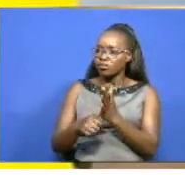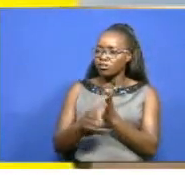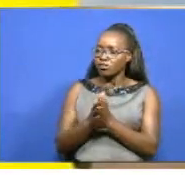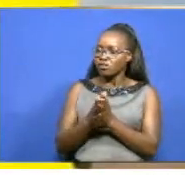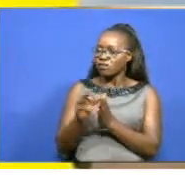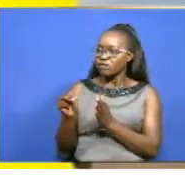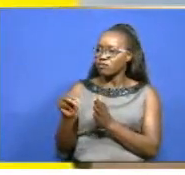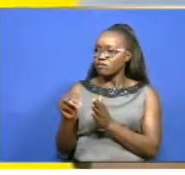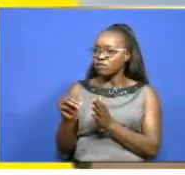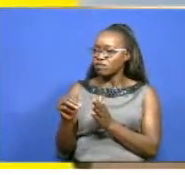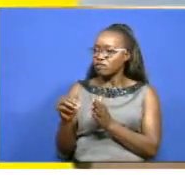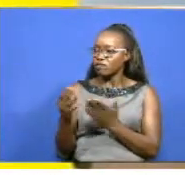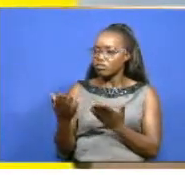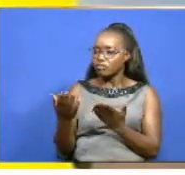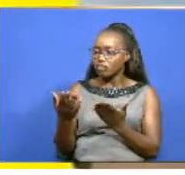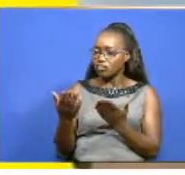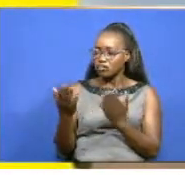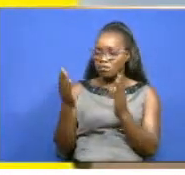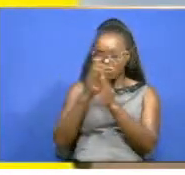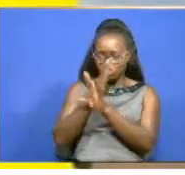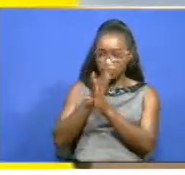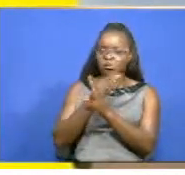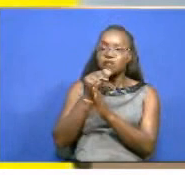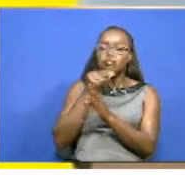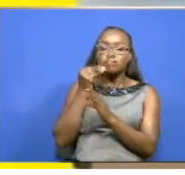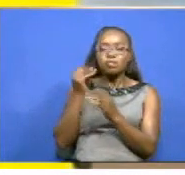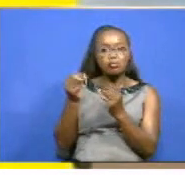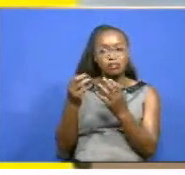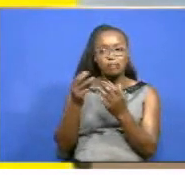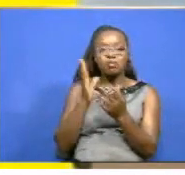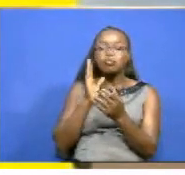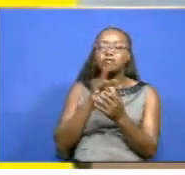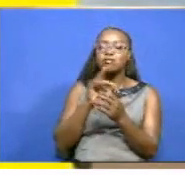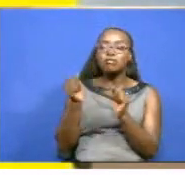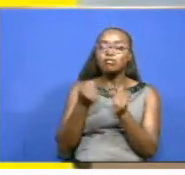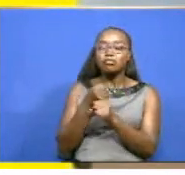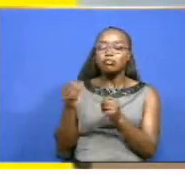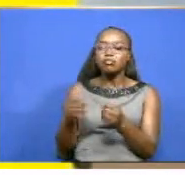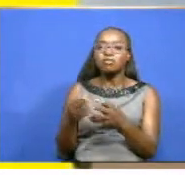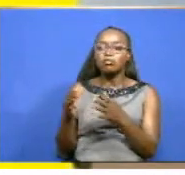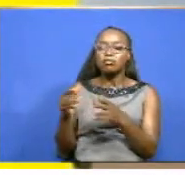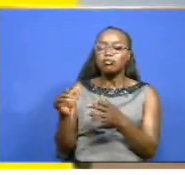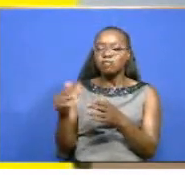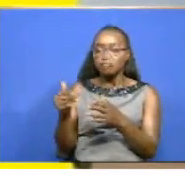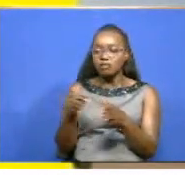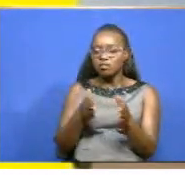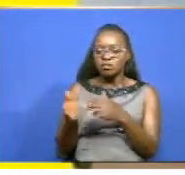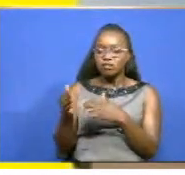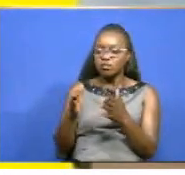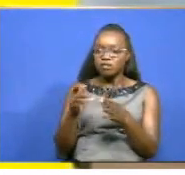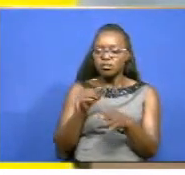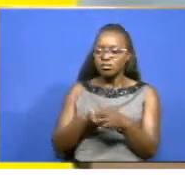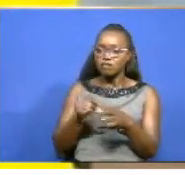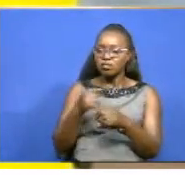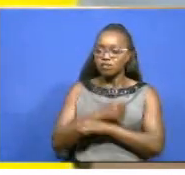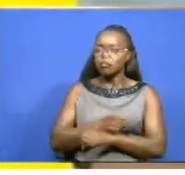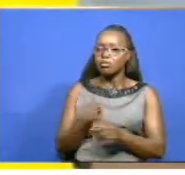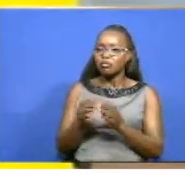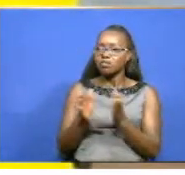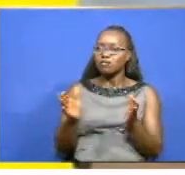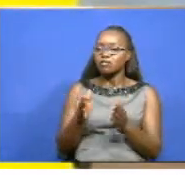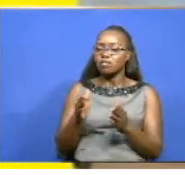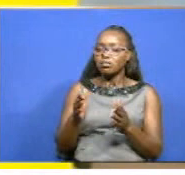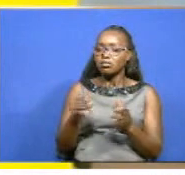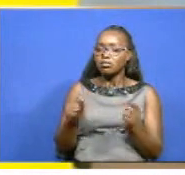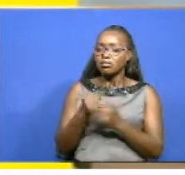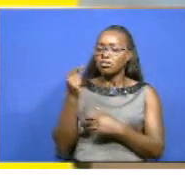home. For many, their parents may not be able to provide. So they walk out to the streets, and when the schools opened, you could imagine what really